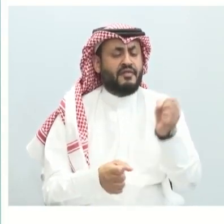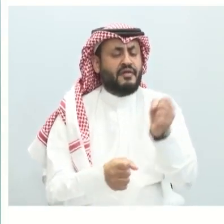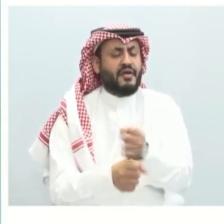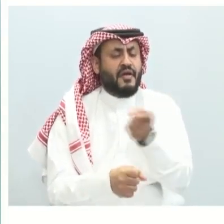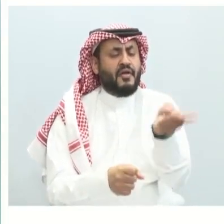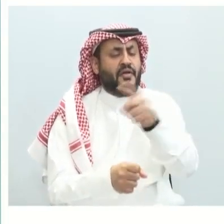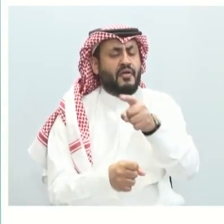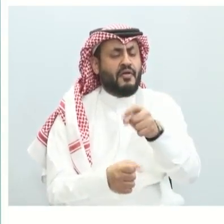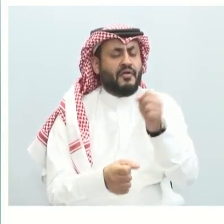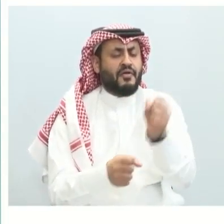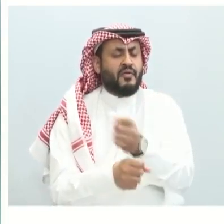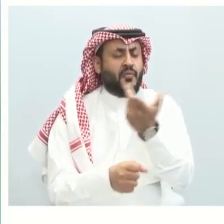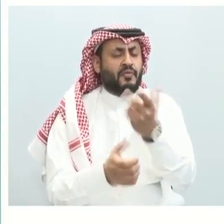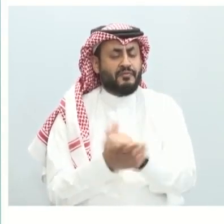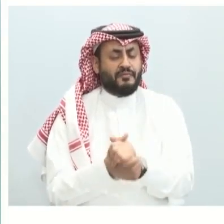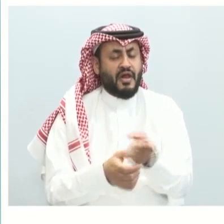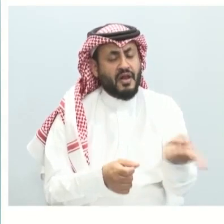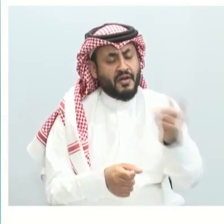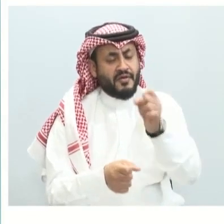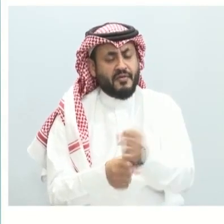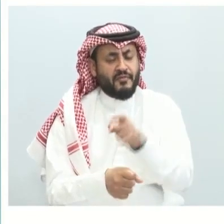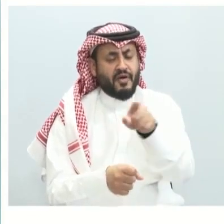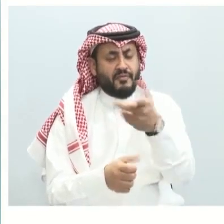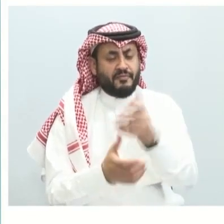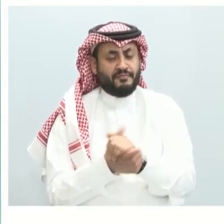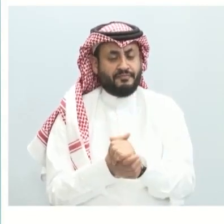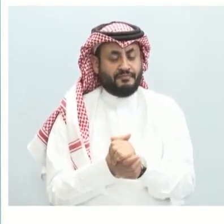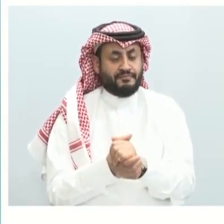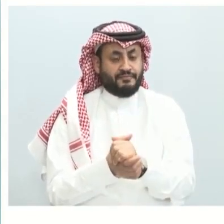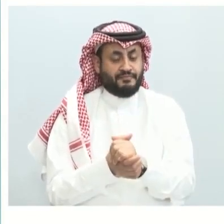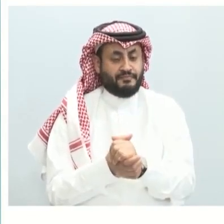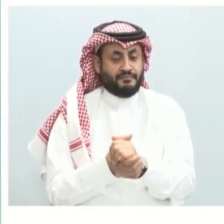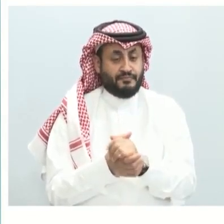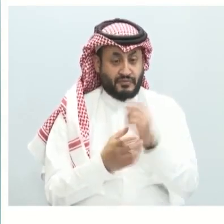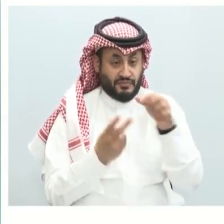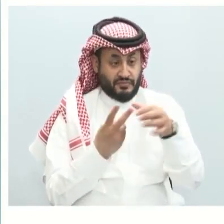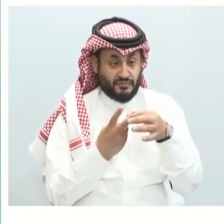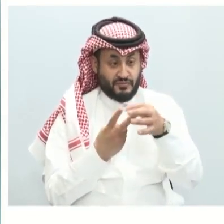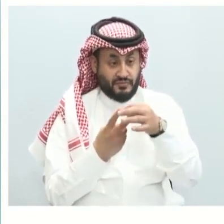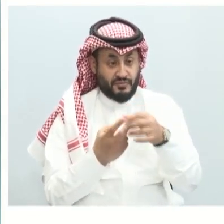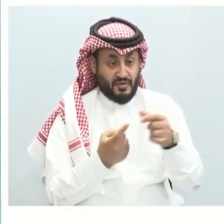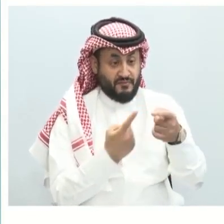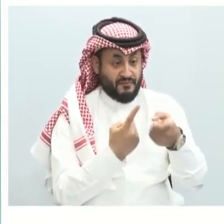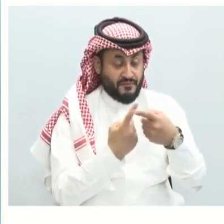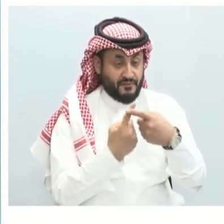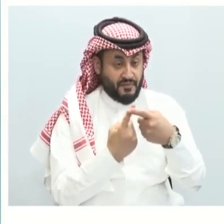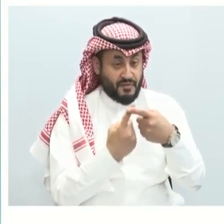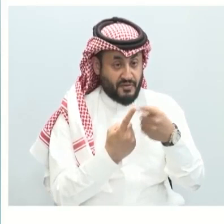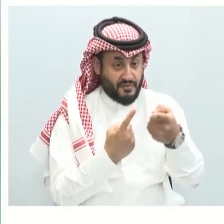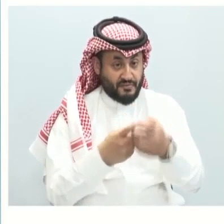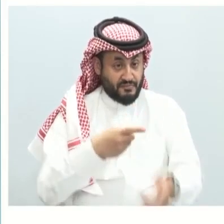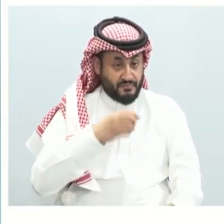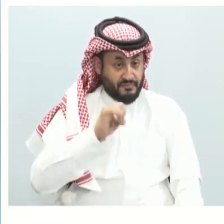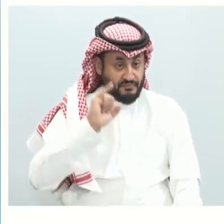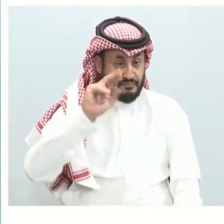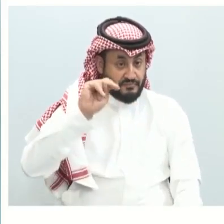What are you going to do there? So here we have two going to. Here when we say where you are going,